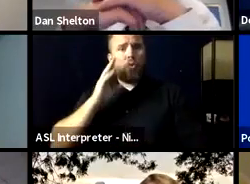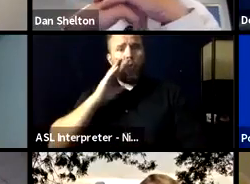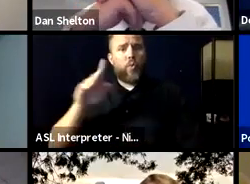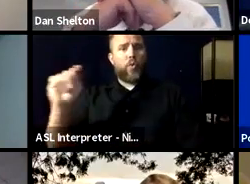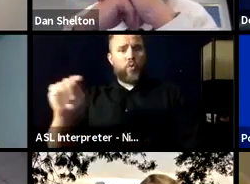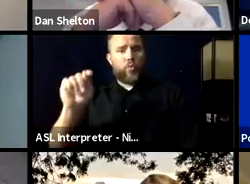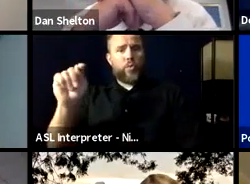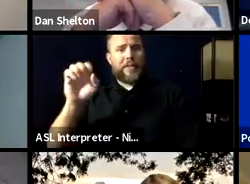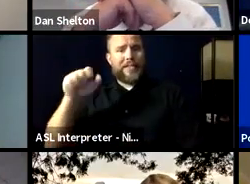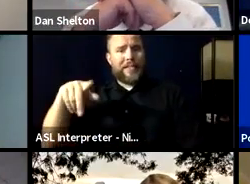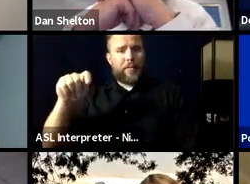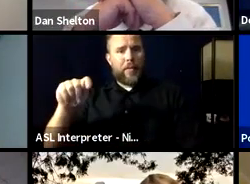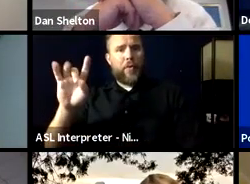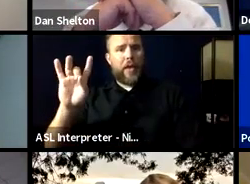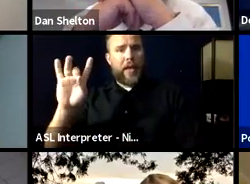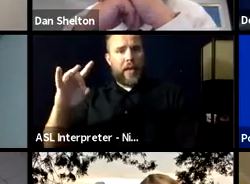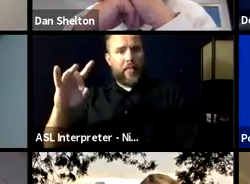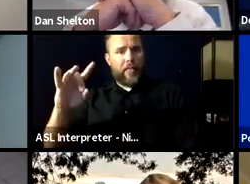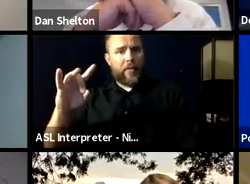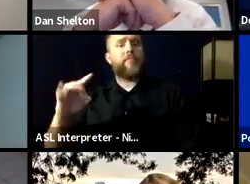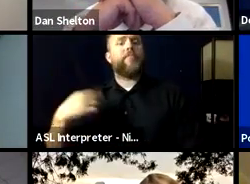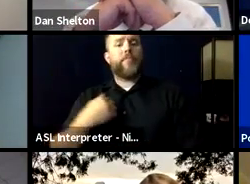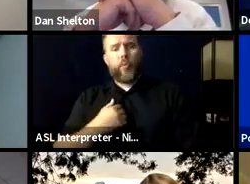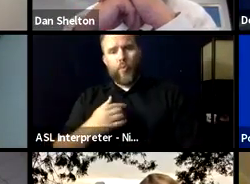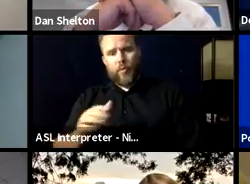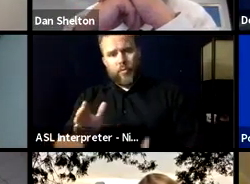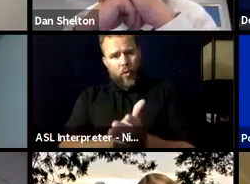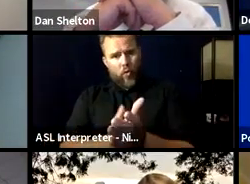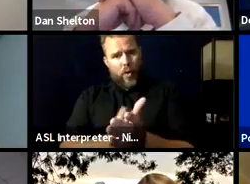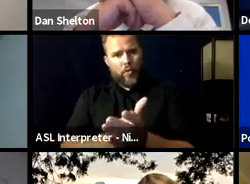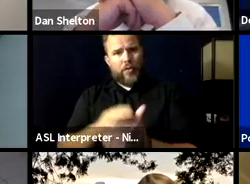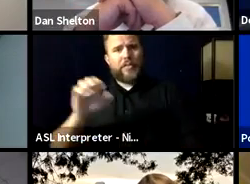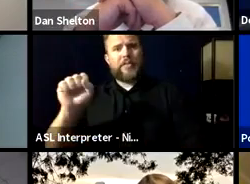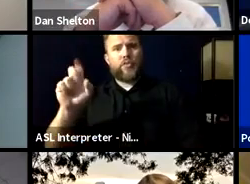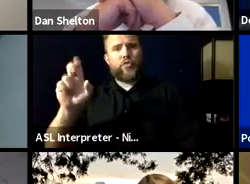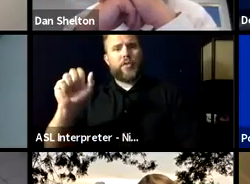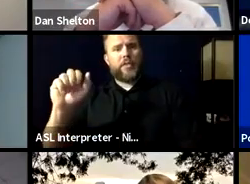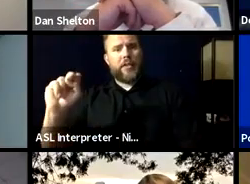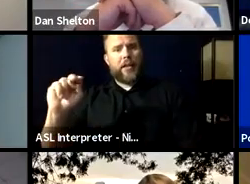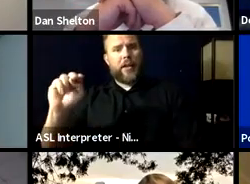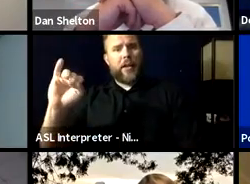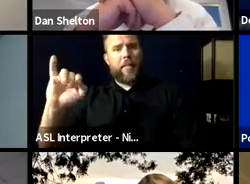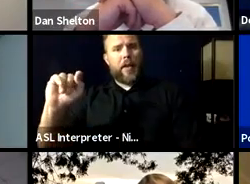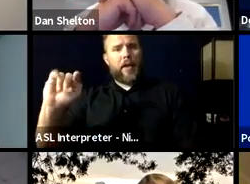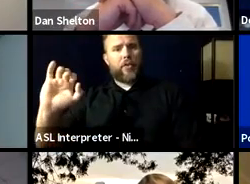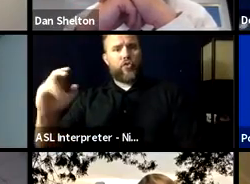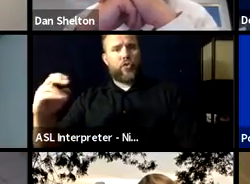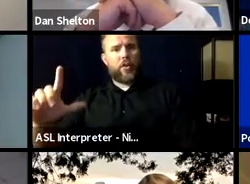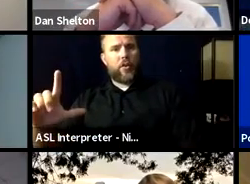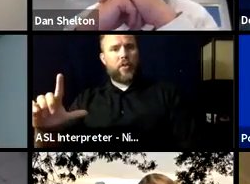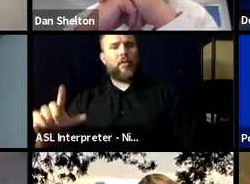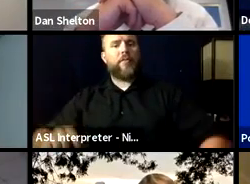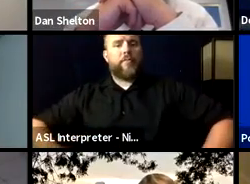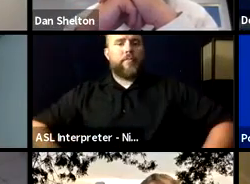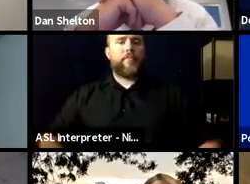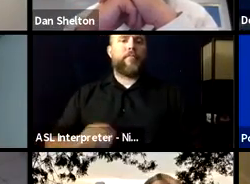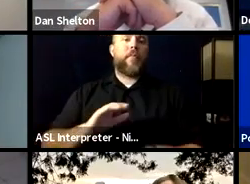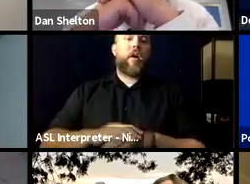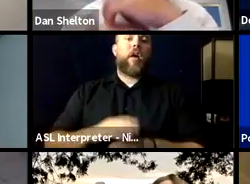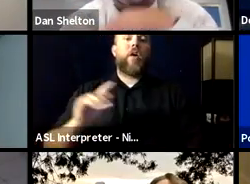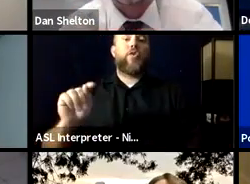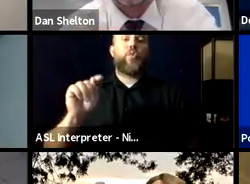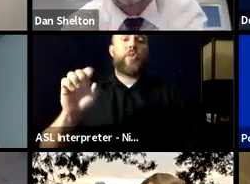8th. So we want to congratulate Ms. Susan Mitchell, and she will be sworn in on Tuesday, September 8th. And I